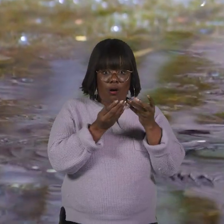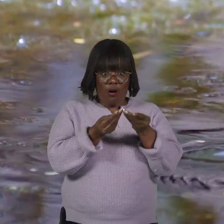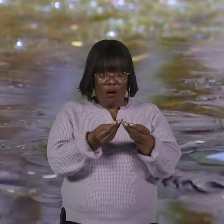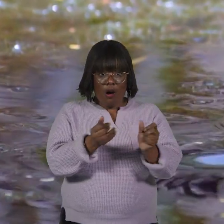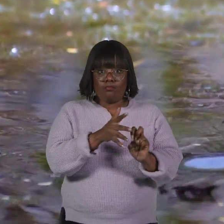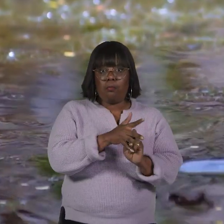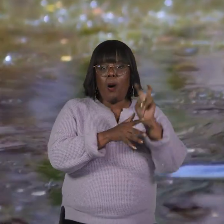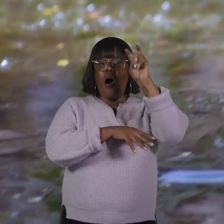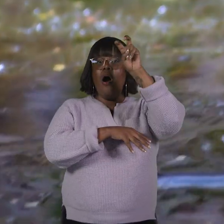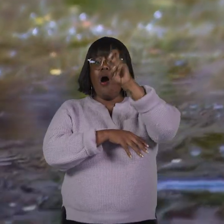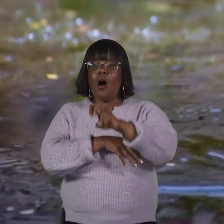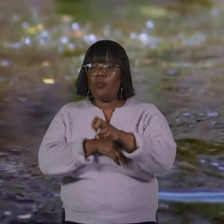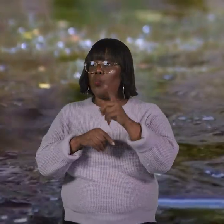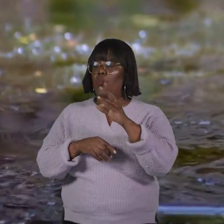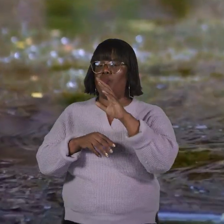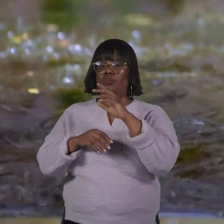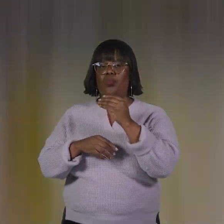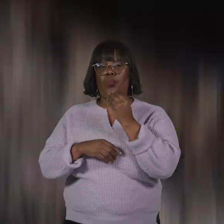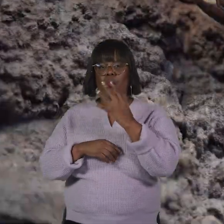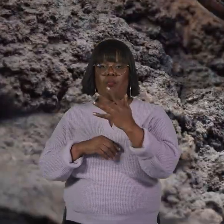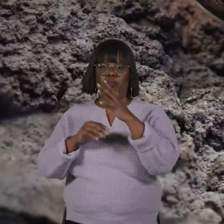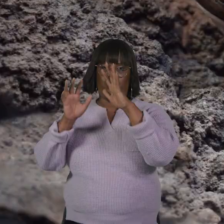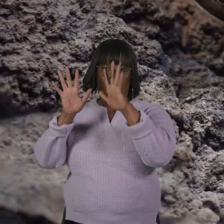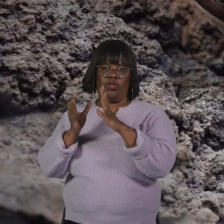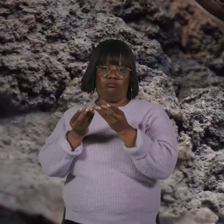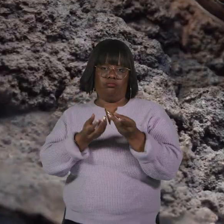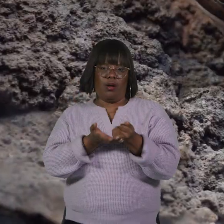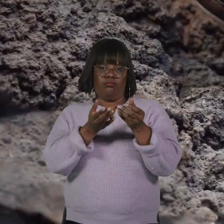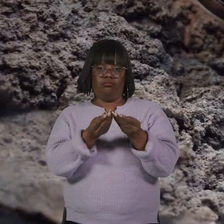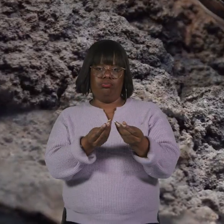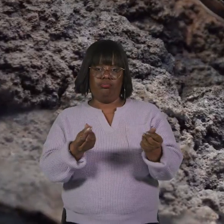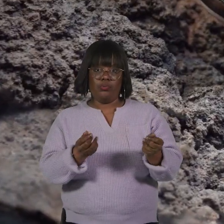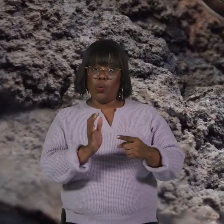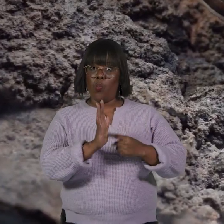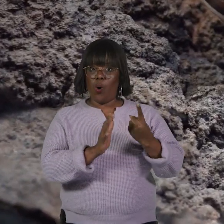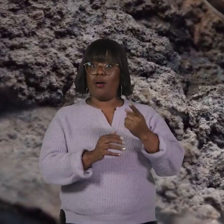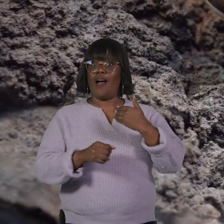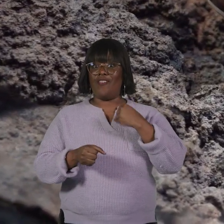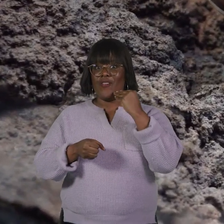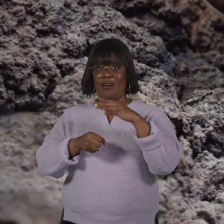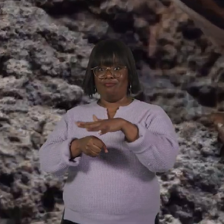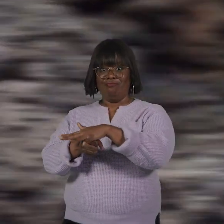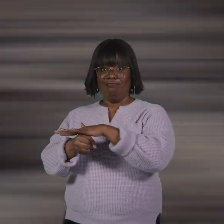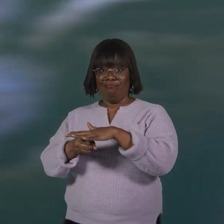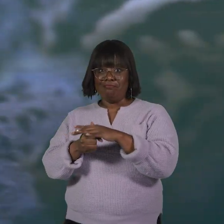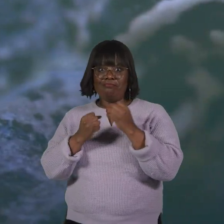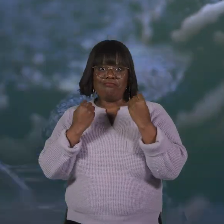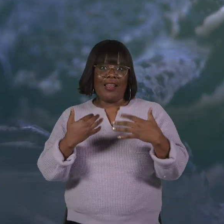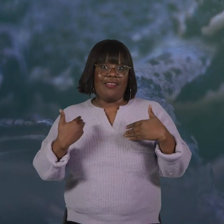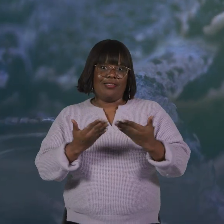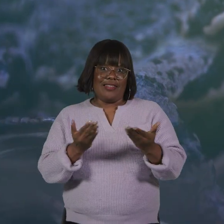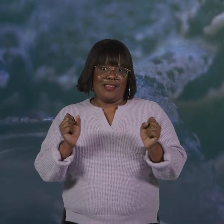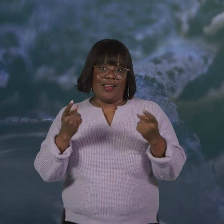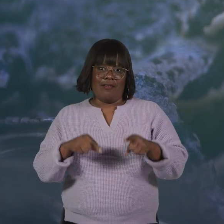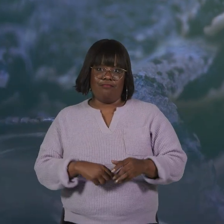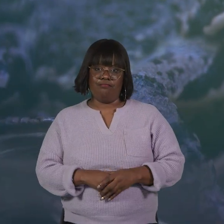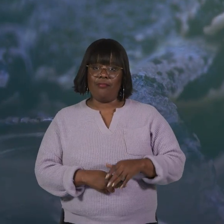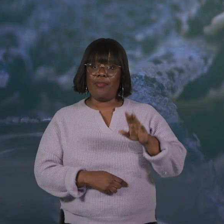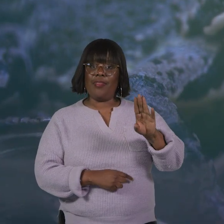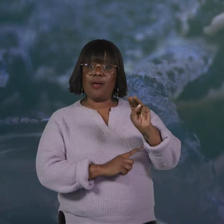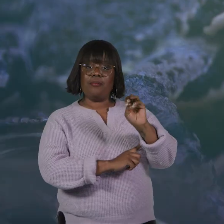they thaw when warmer weather returns. Once they have a home, an amazing thing happens. The frog's